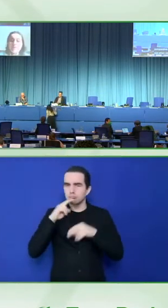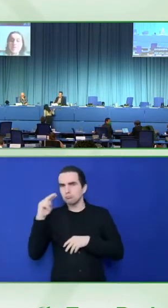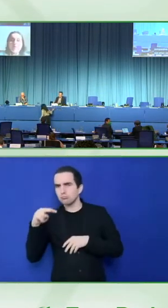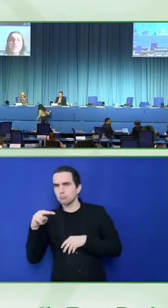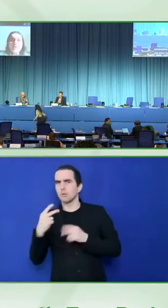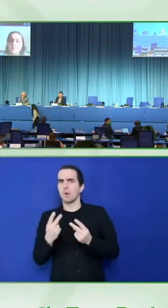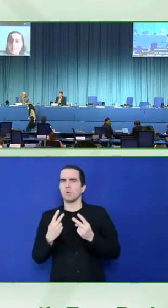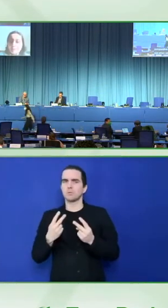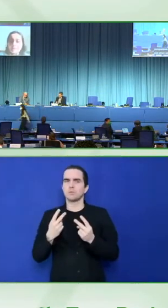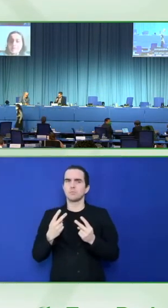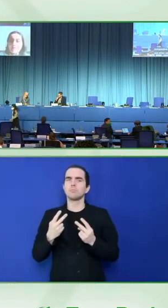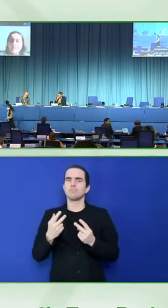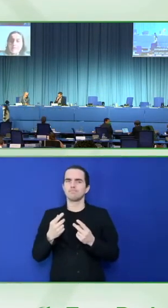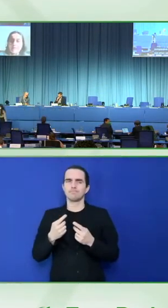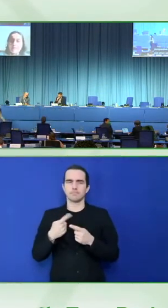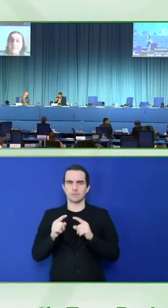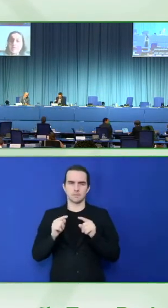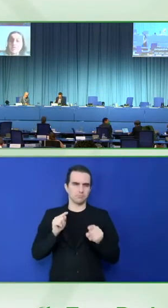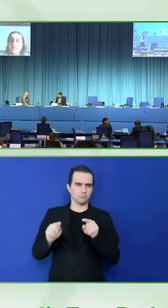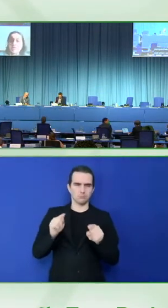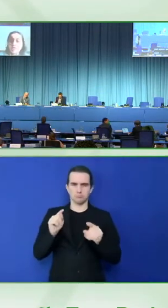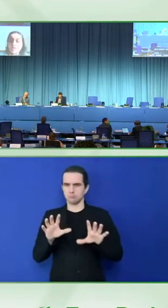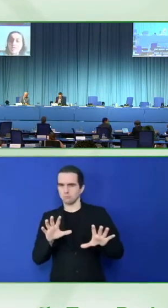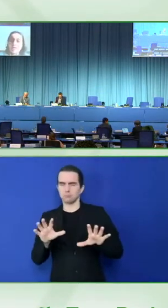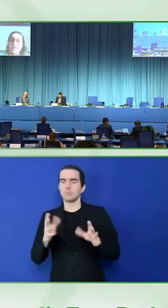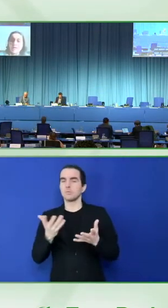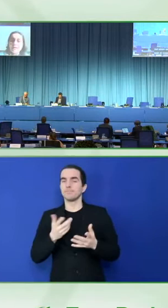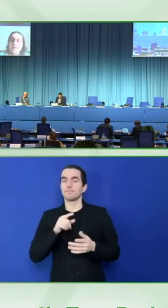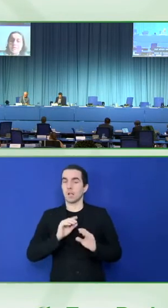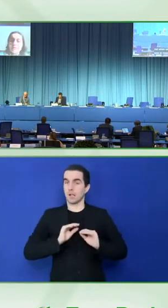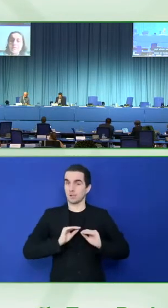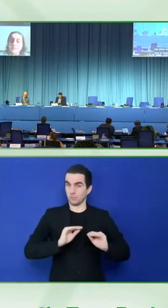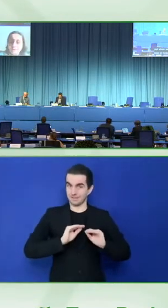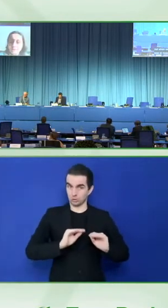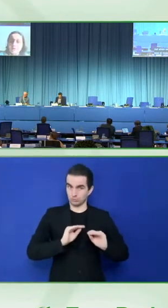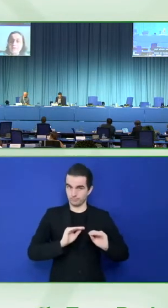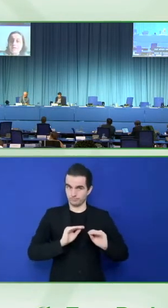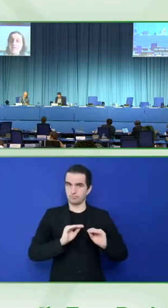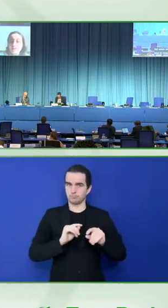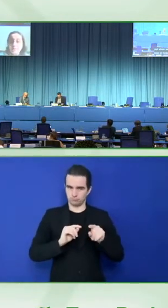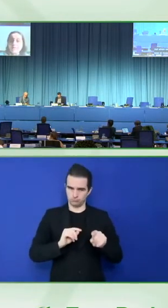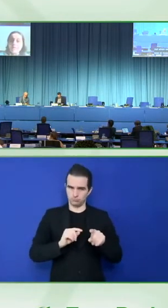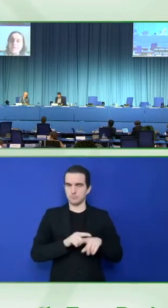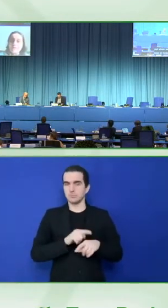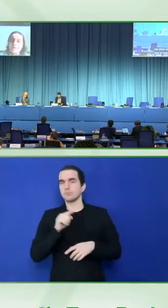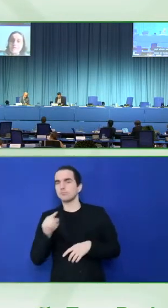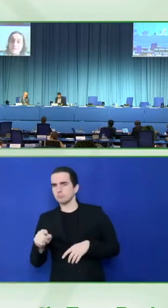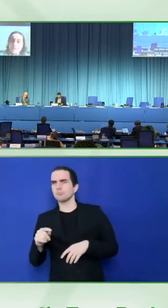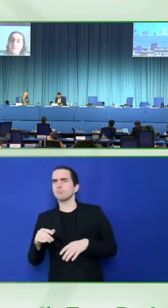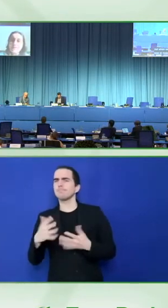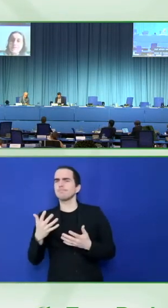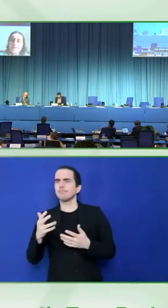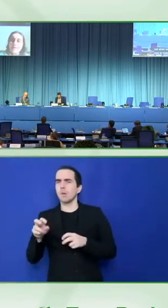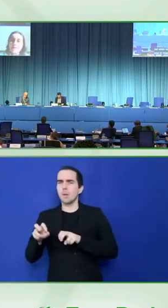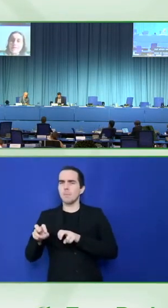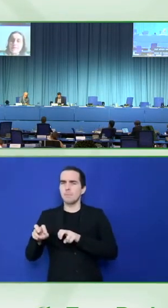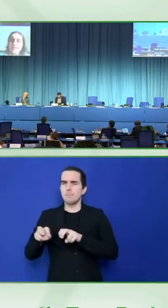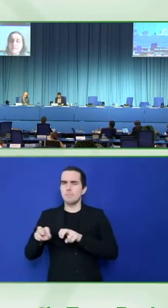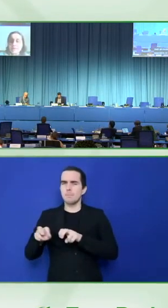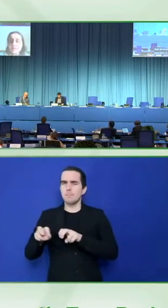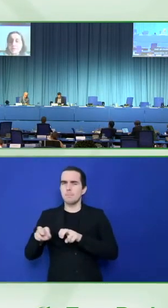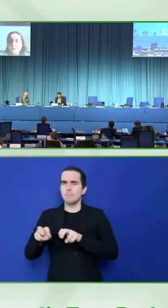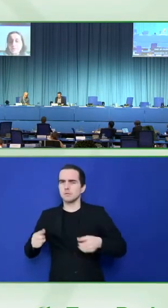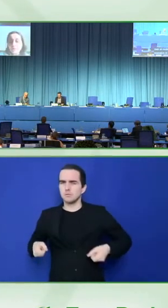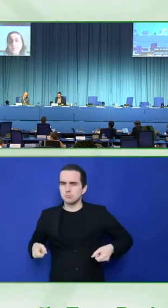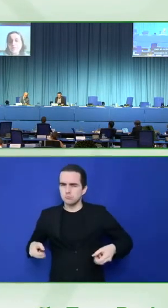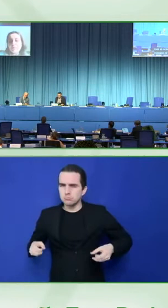two more recent things, right, the inclusion of digital within education and our acceptance of it as a medium,